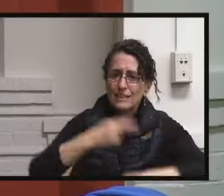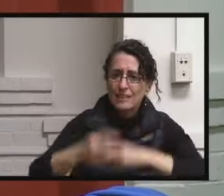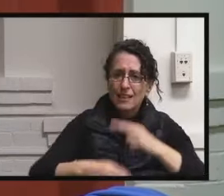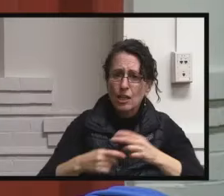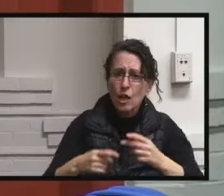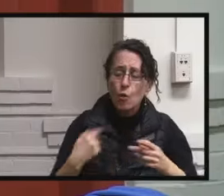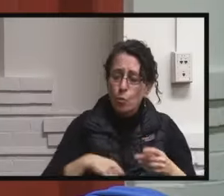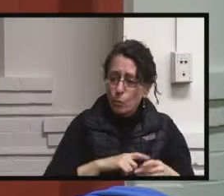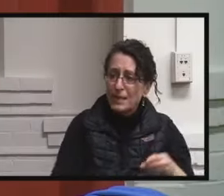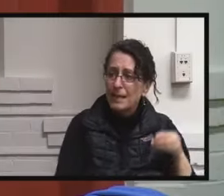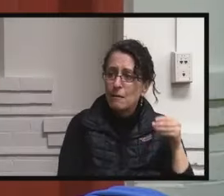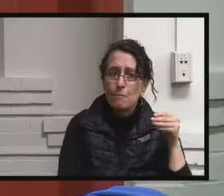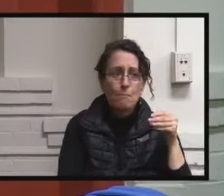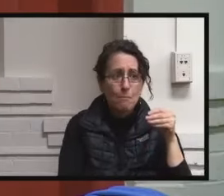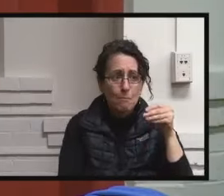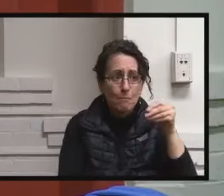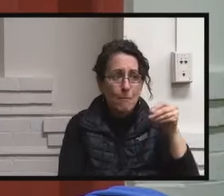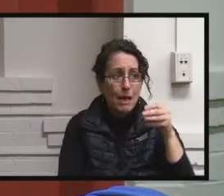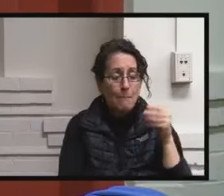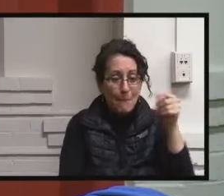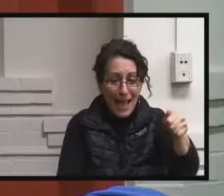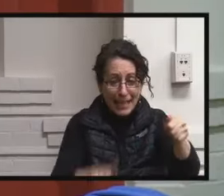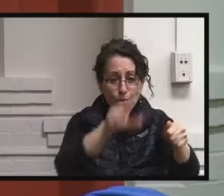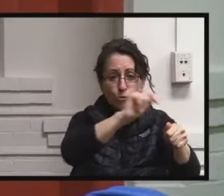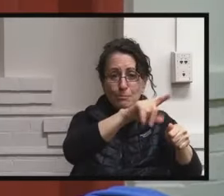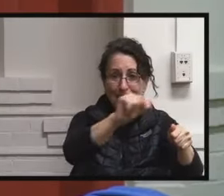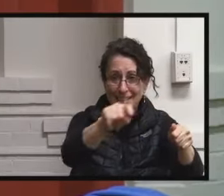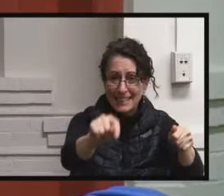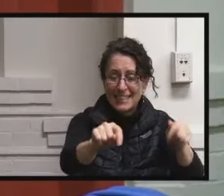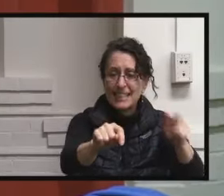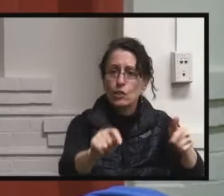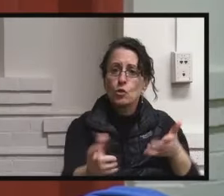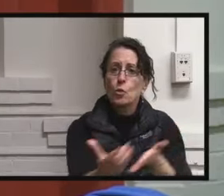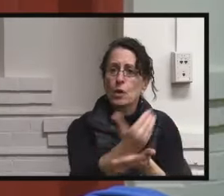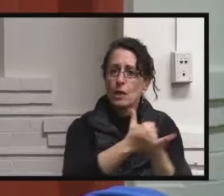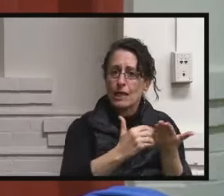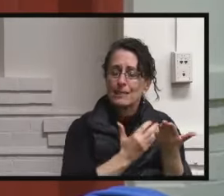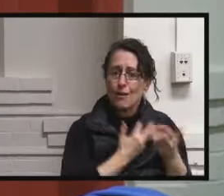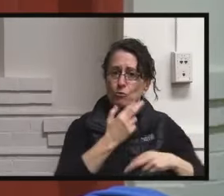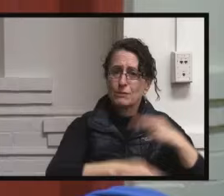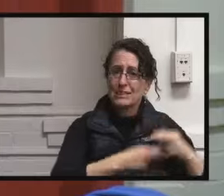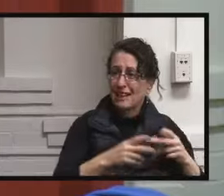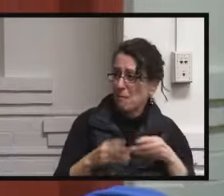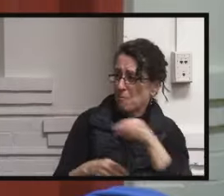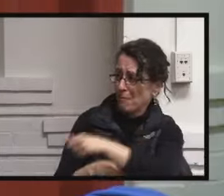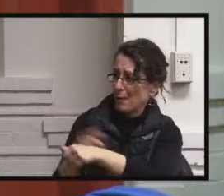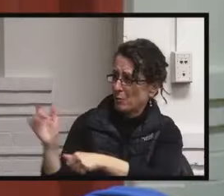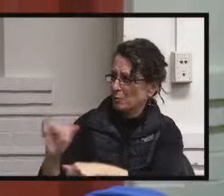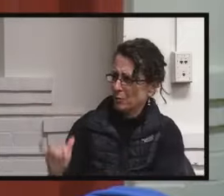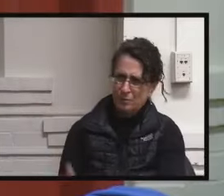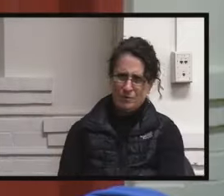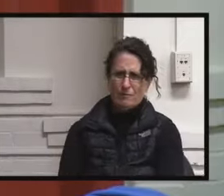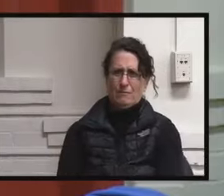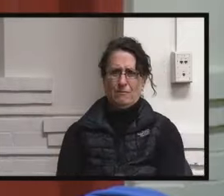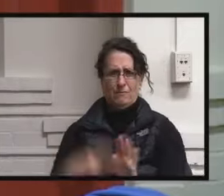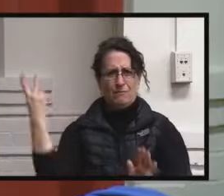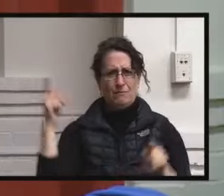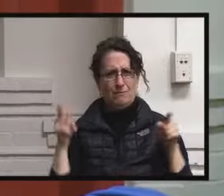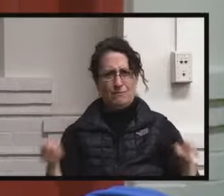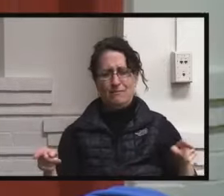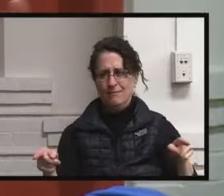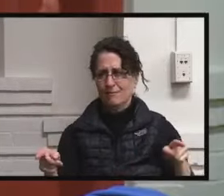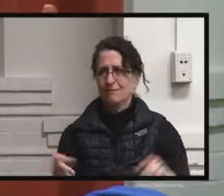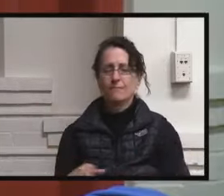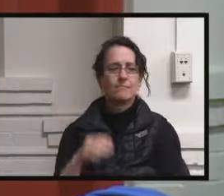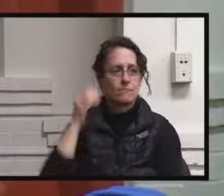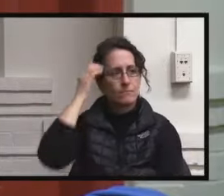We pay them to collect our recyclables. That's curbside. Correct. So why are we paying you? But as I said, the